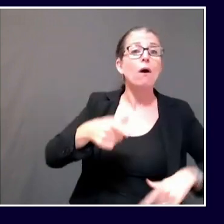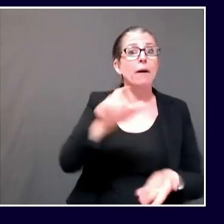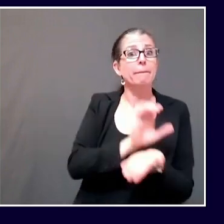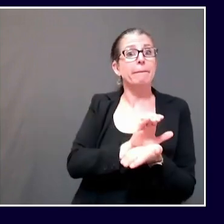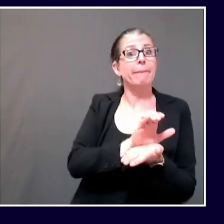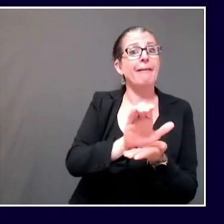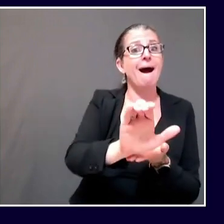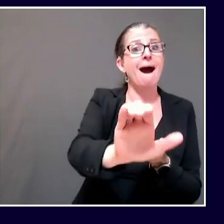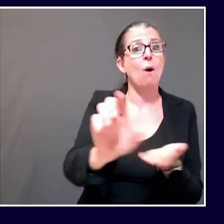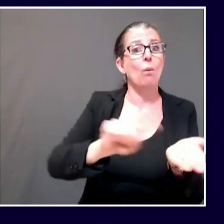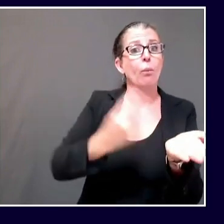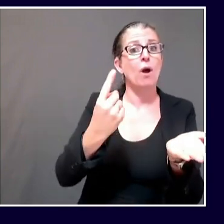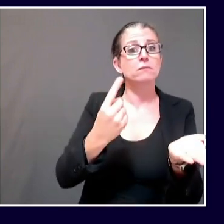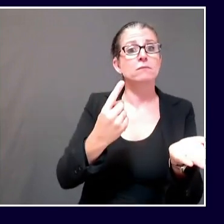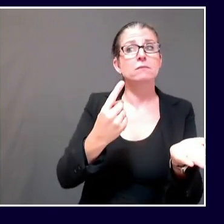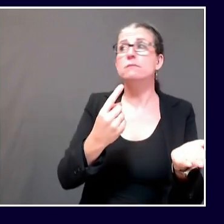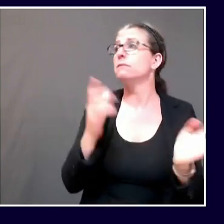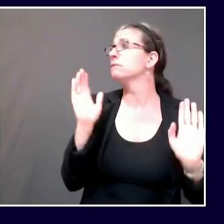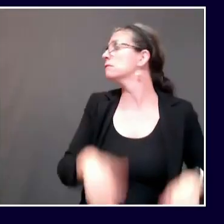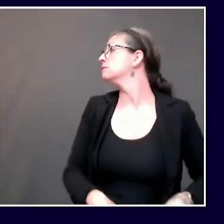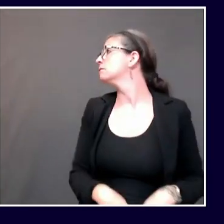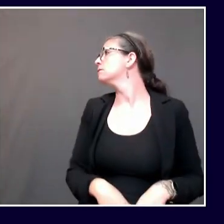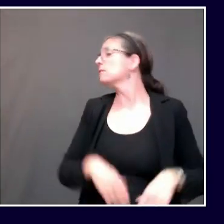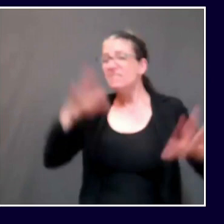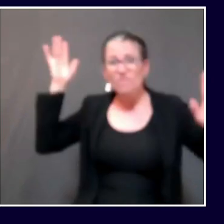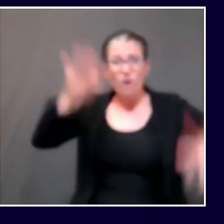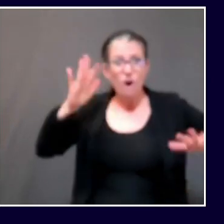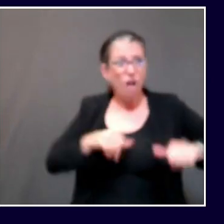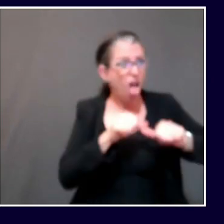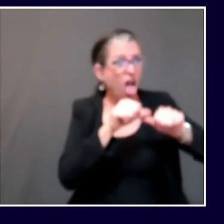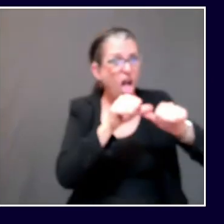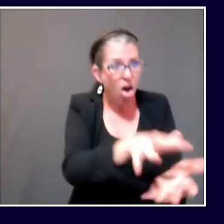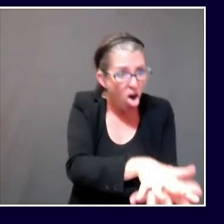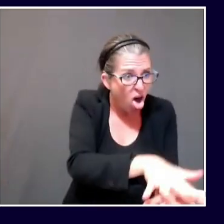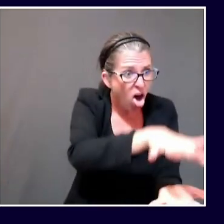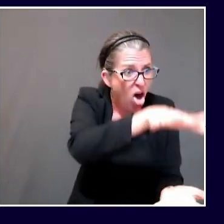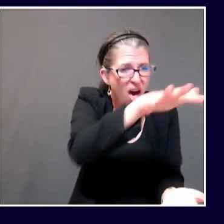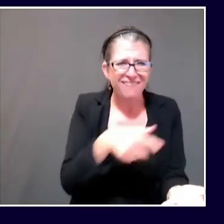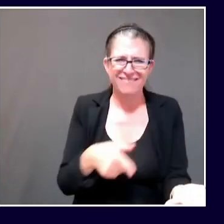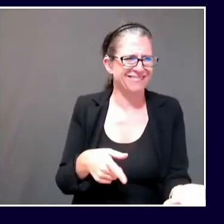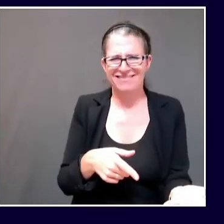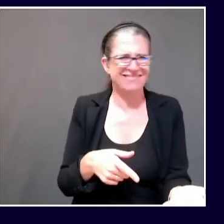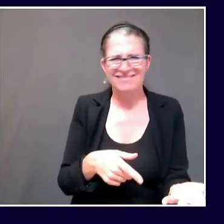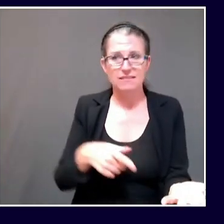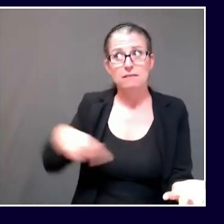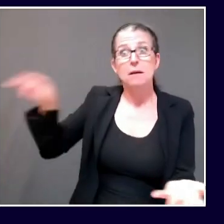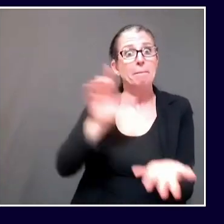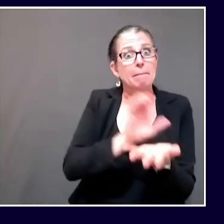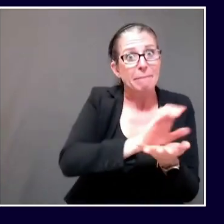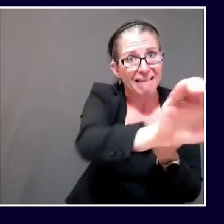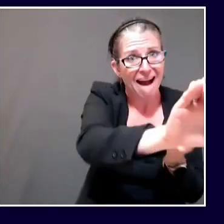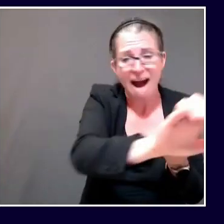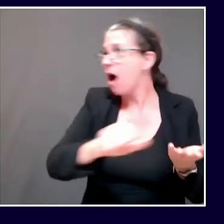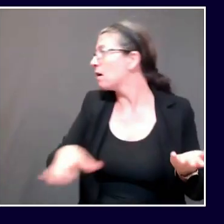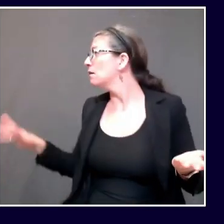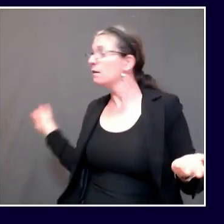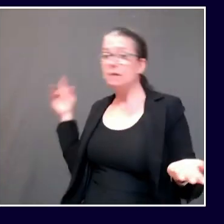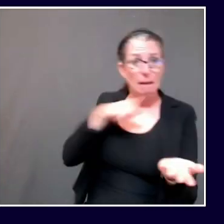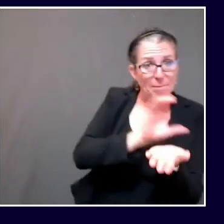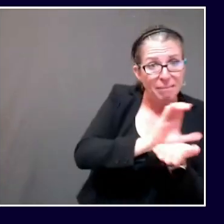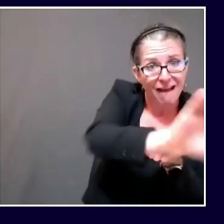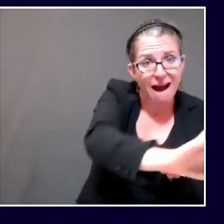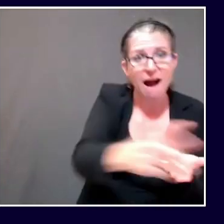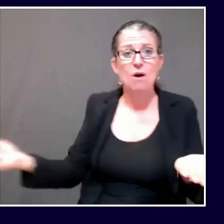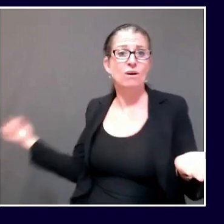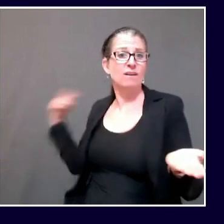to make regarding expanded testing capacity is such an important piece of our overall approach to COVID-19.